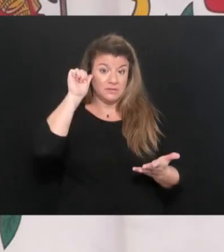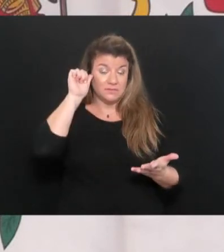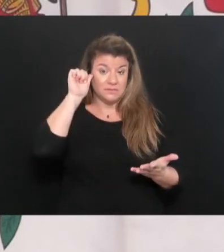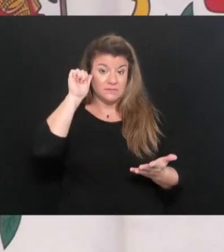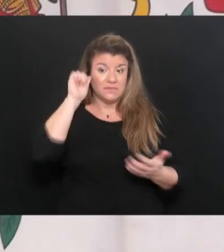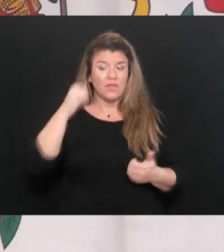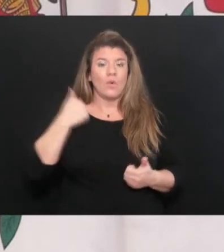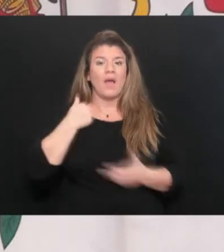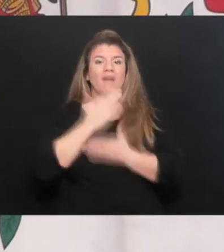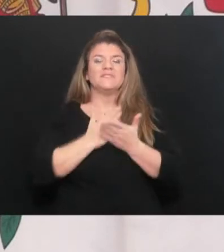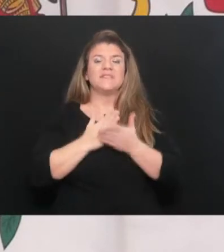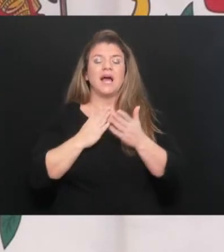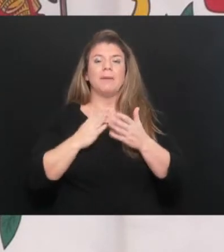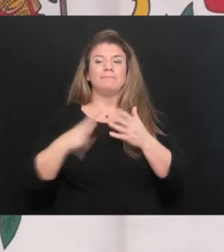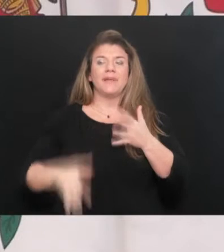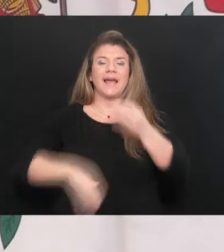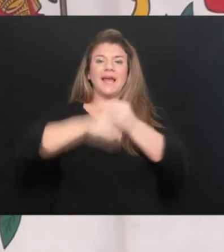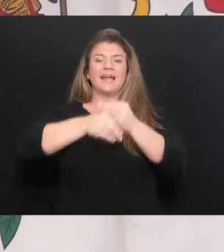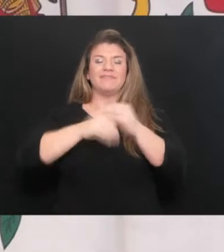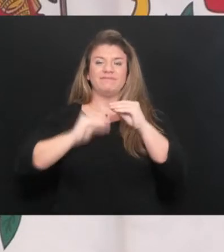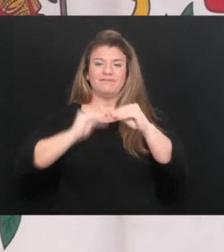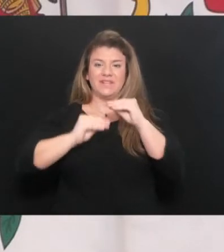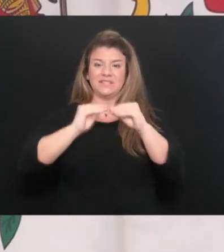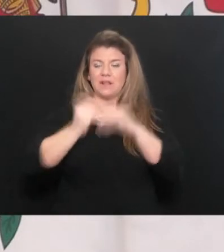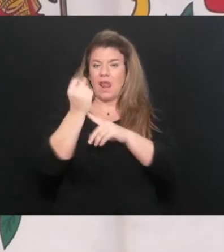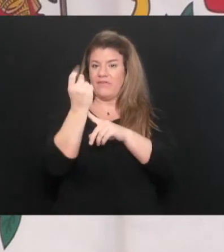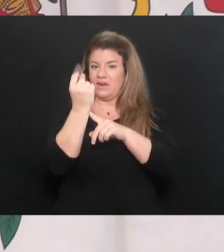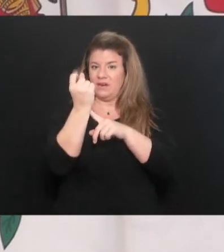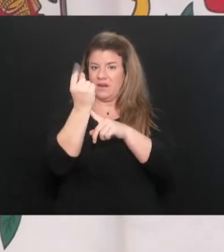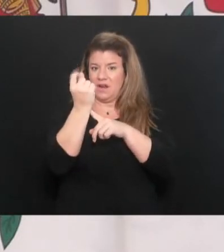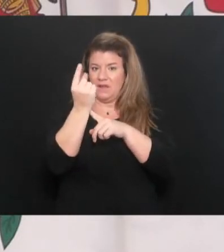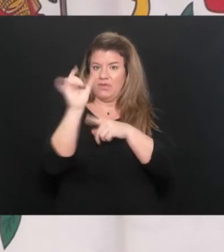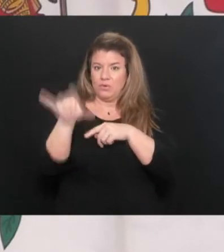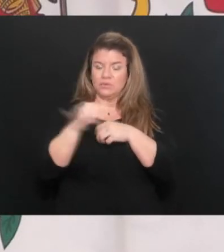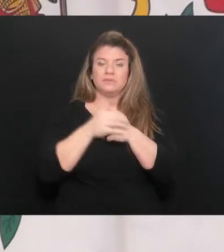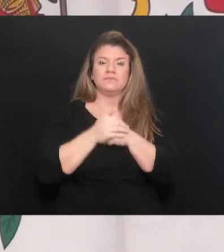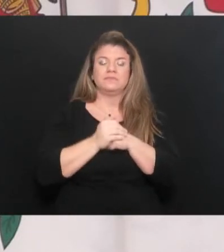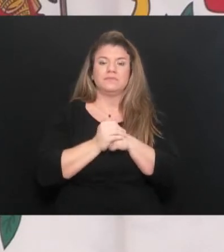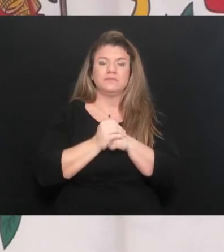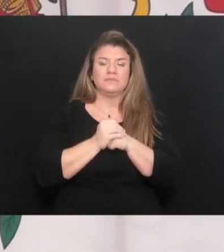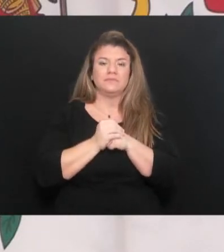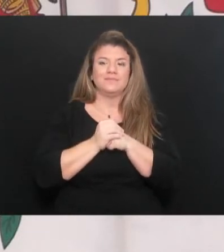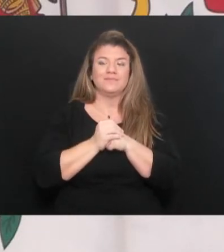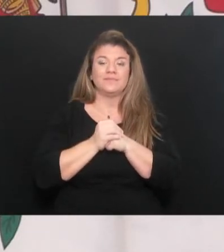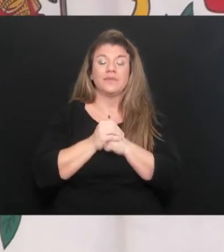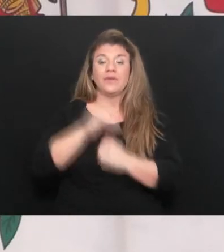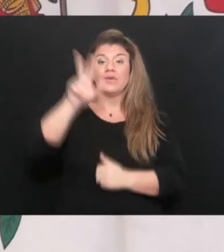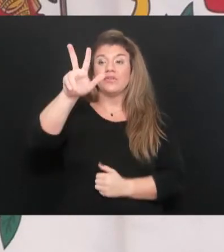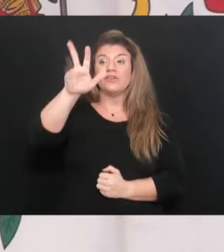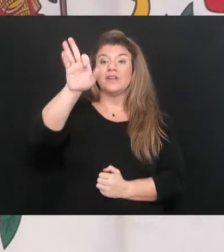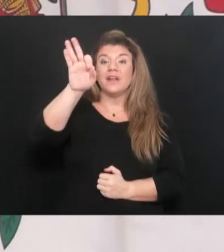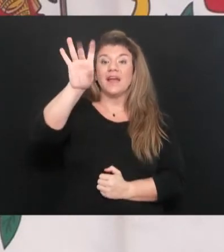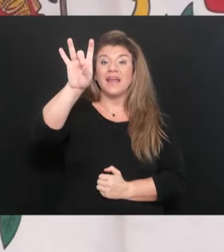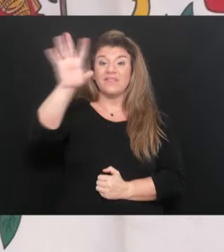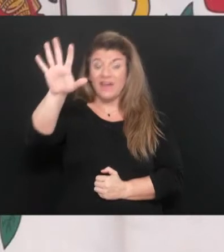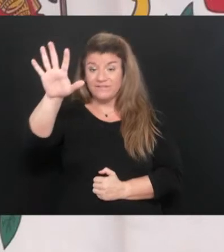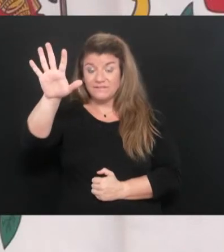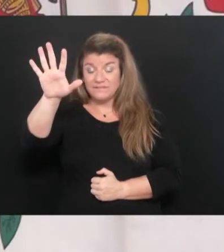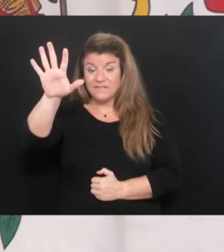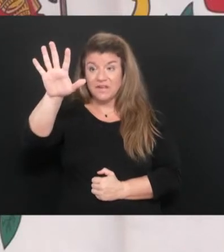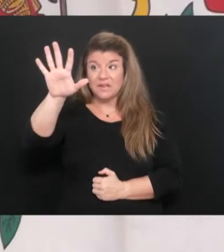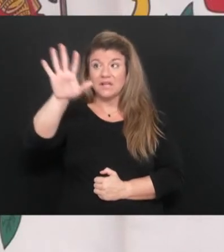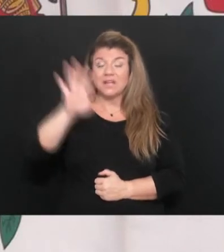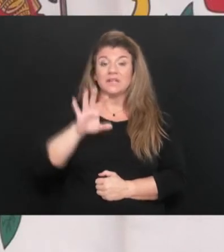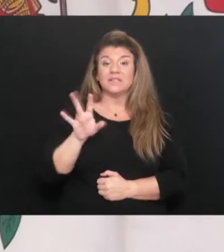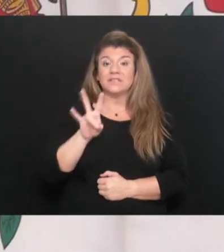some reconciliation deaths, 11 of those. They were the 3,985th death,